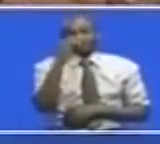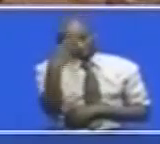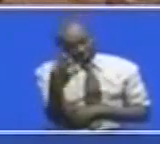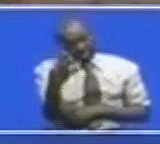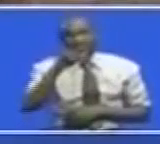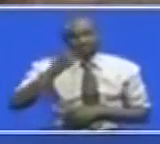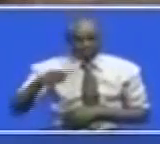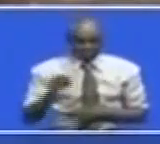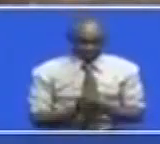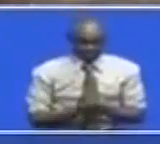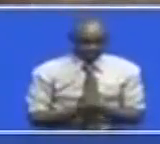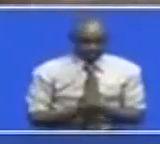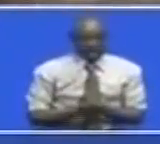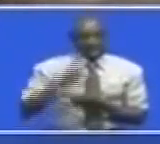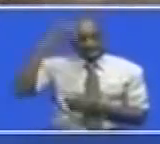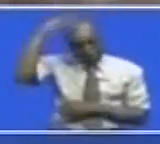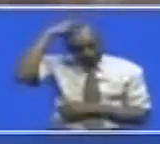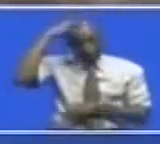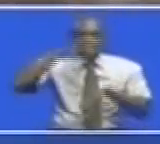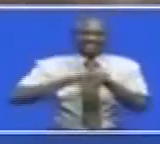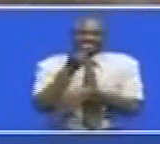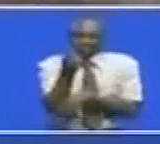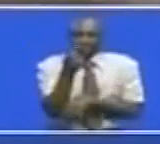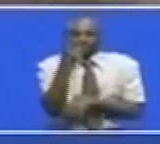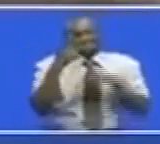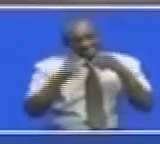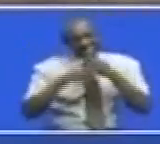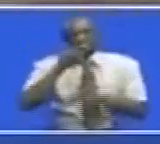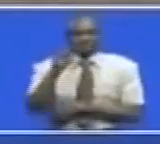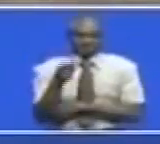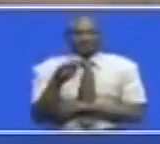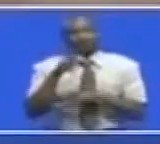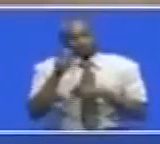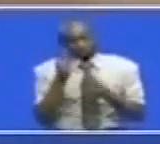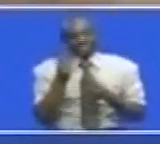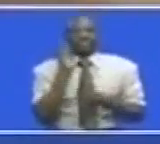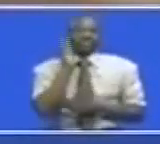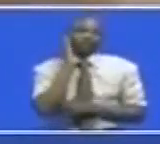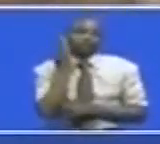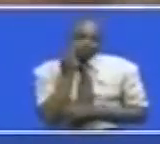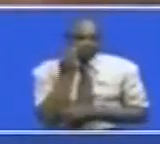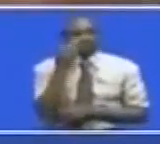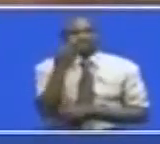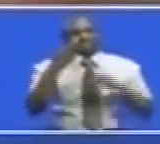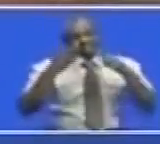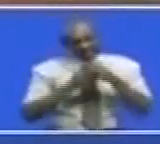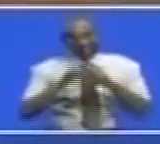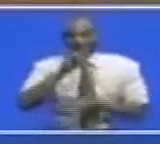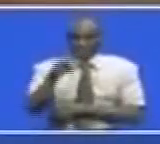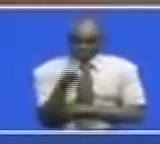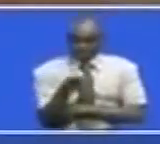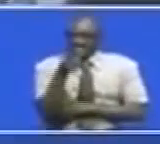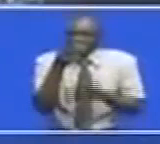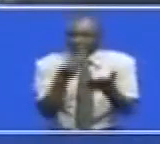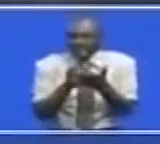Kenya shillings. Lamu County will receive the least amount, 26 million shillings, followed by Isiolo County at 38 million shillings. The money